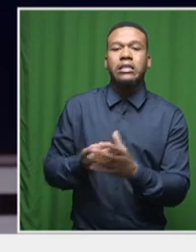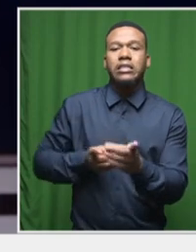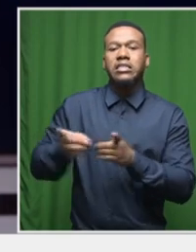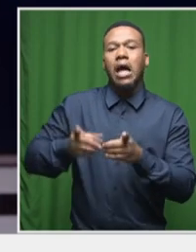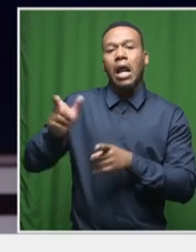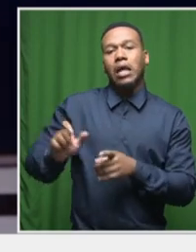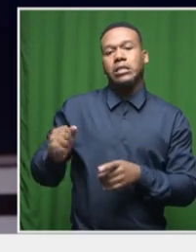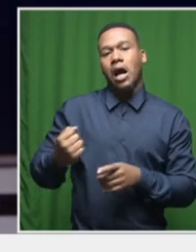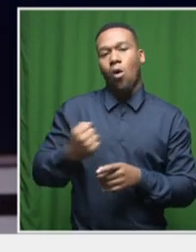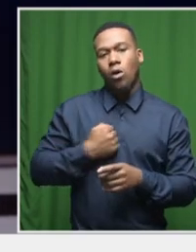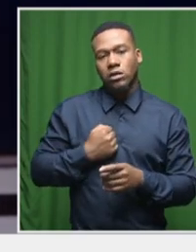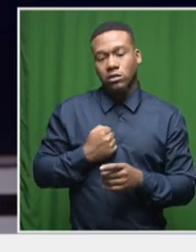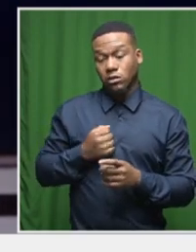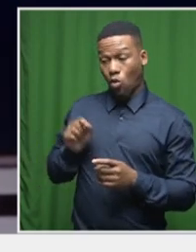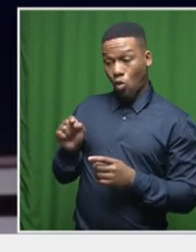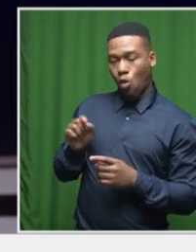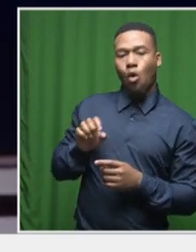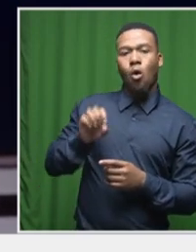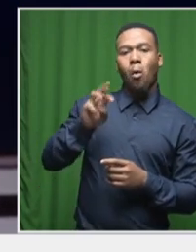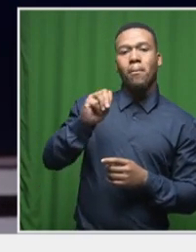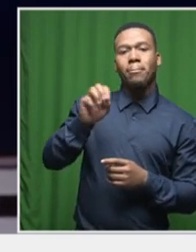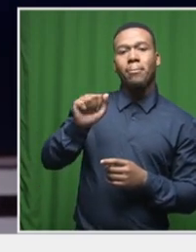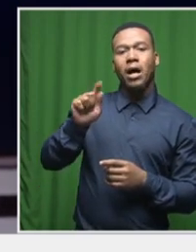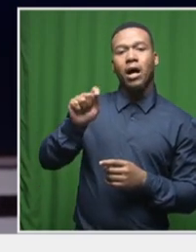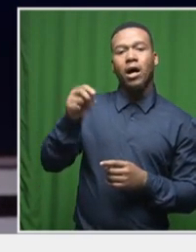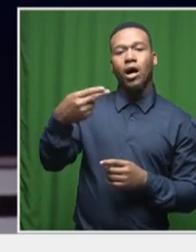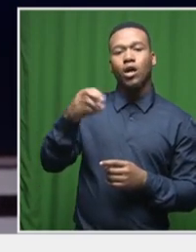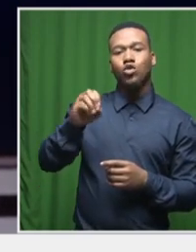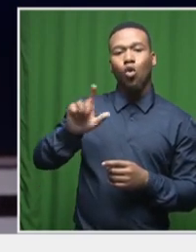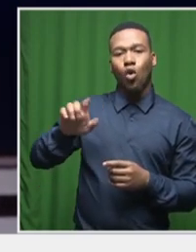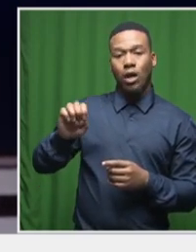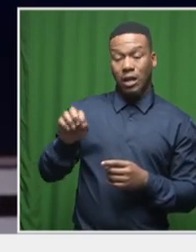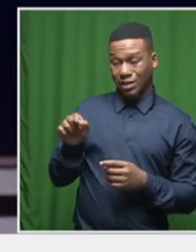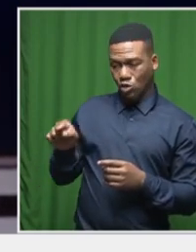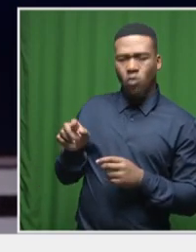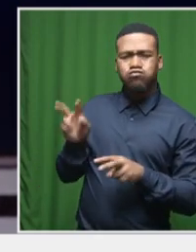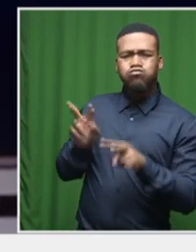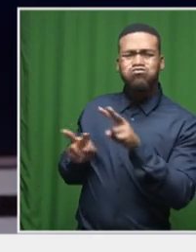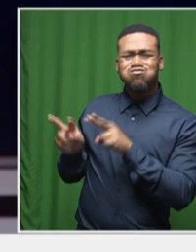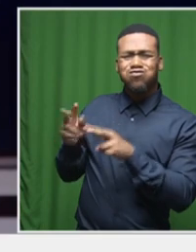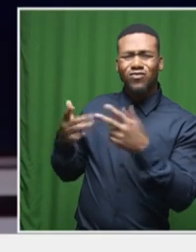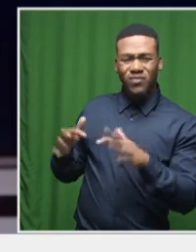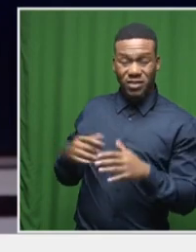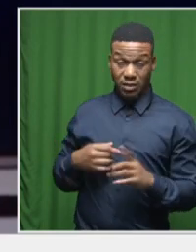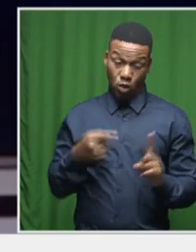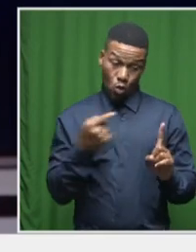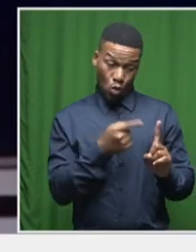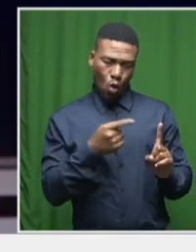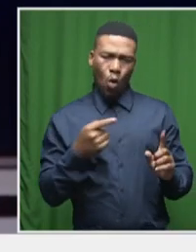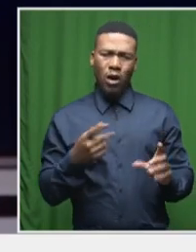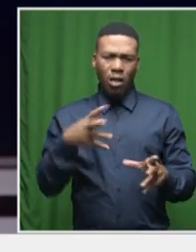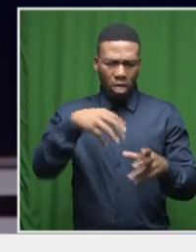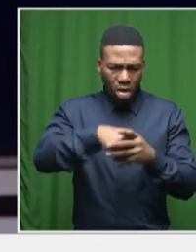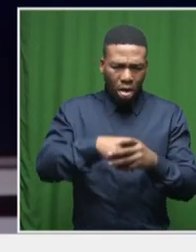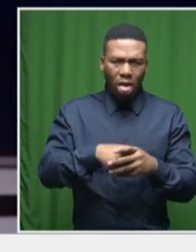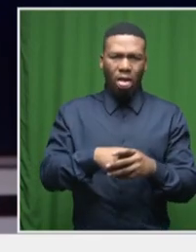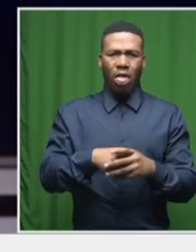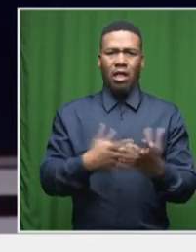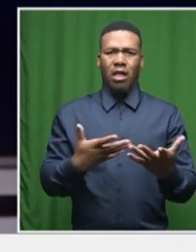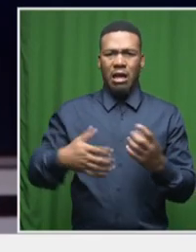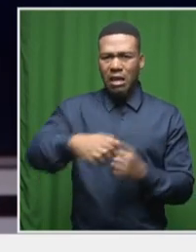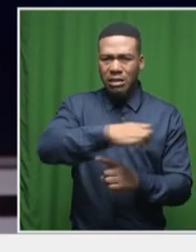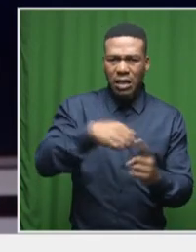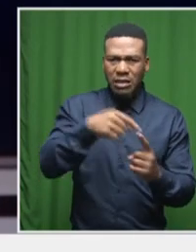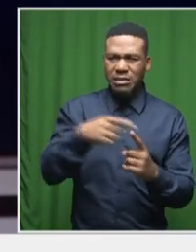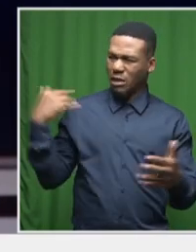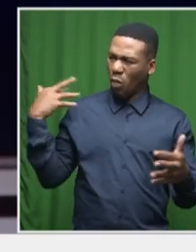Mathole, whom he mentored. So he's been in the industry for 50 years or plus, I think. And we thought that he is